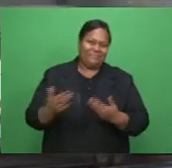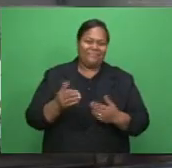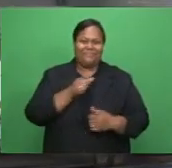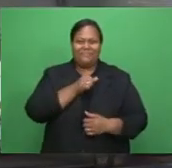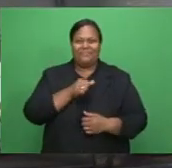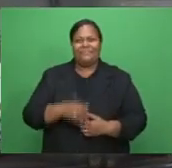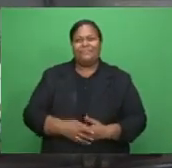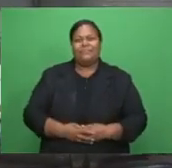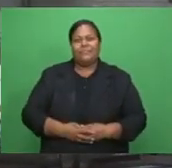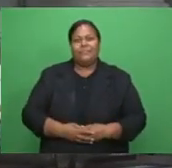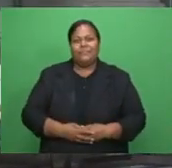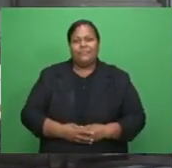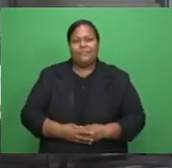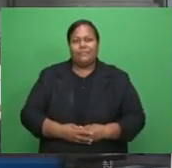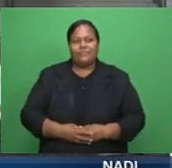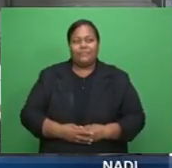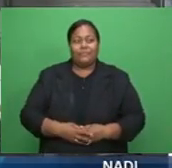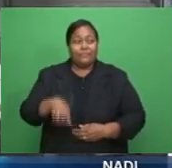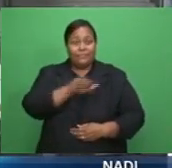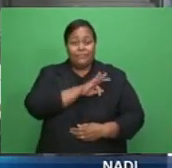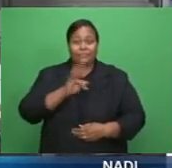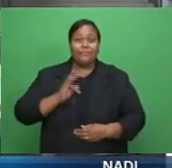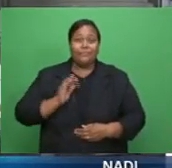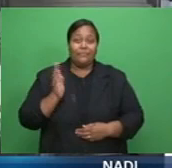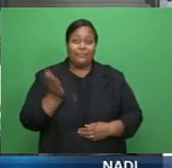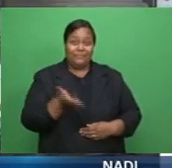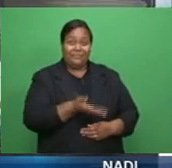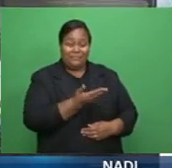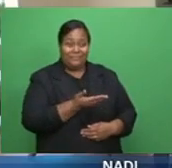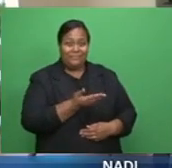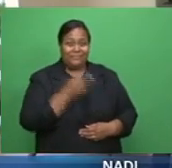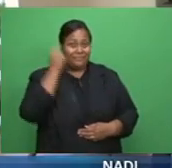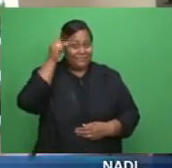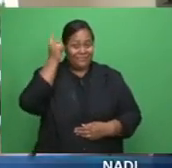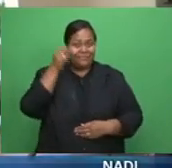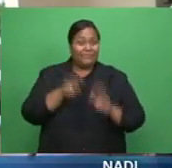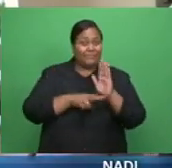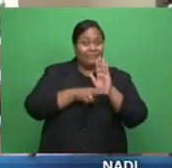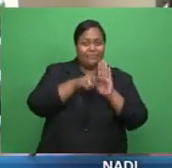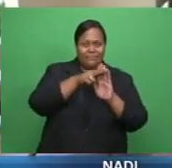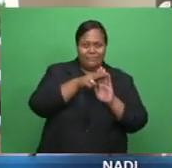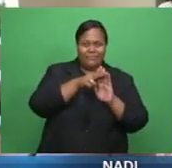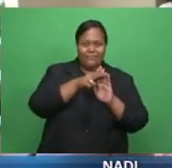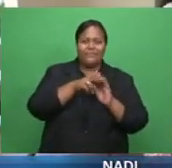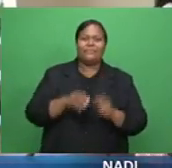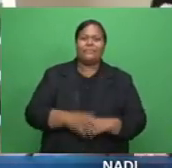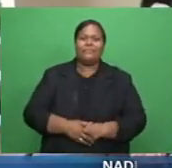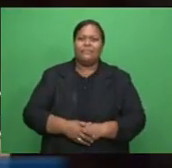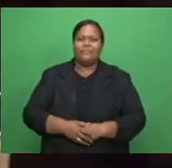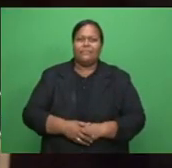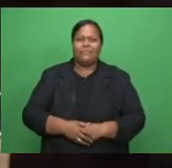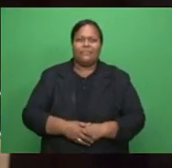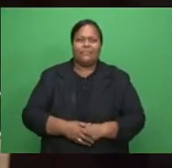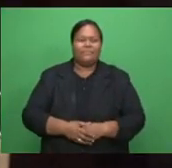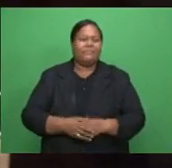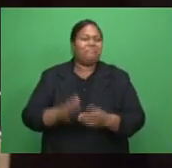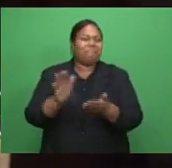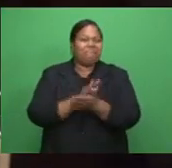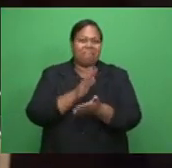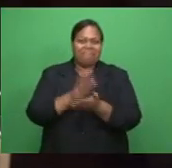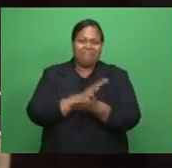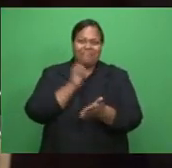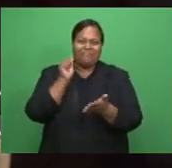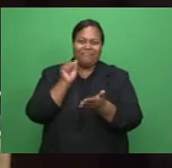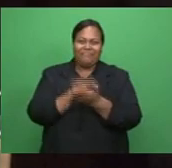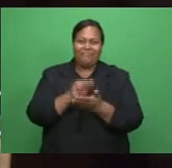more. For these staff at the Fijian resort along the Coral Coast, there were no words to describe the feeling when